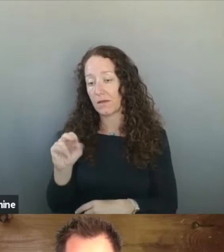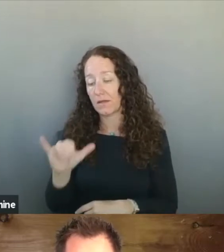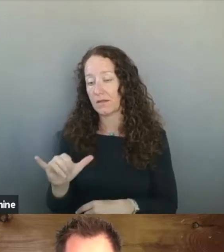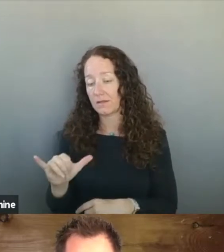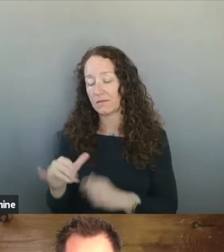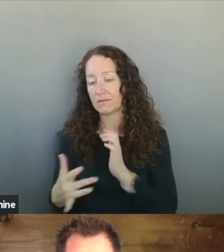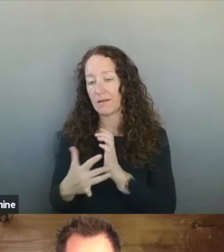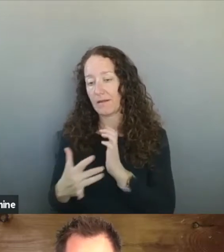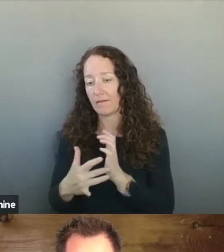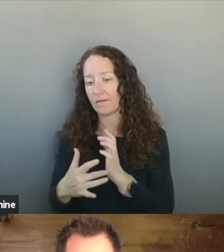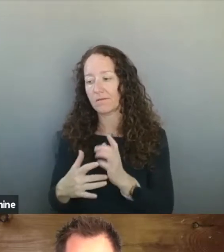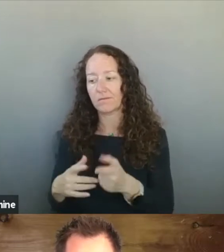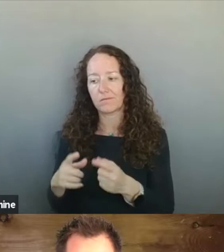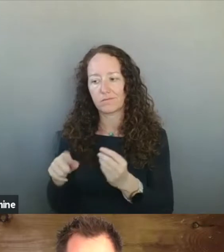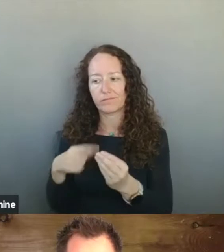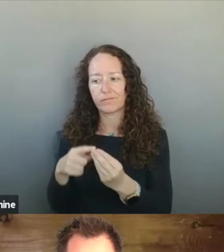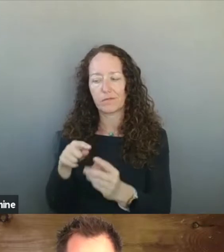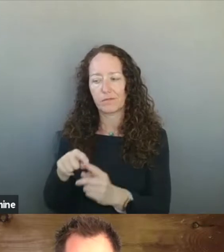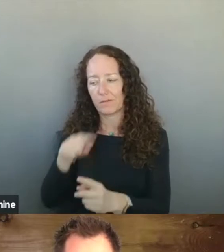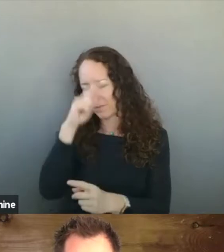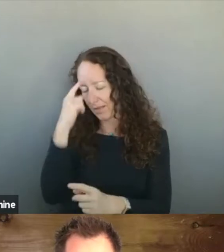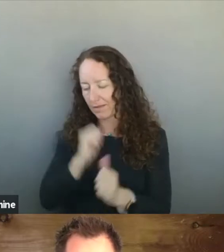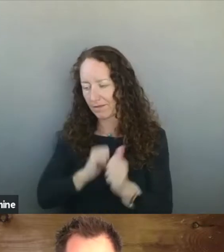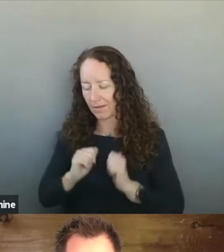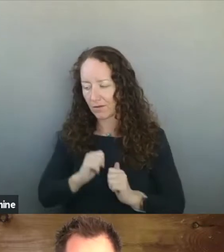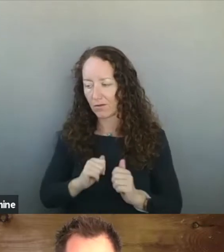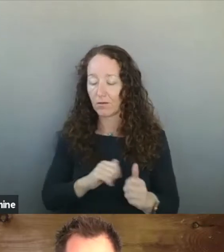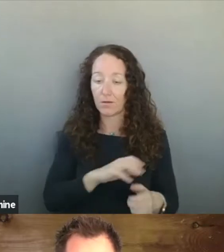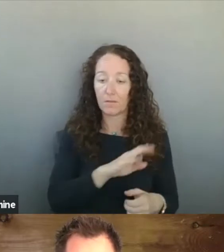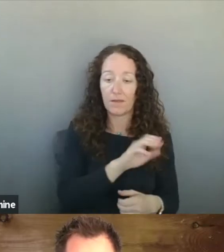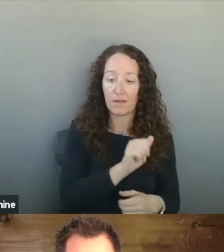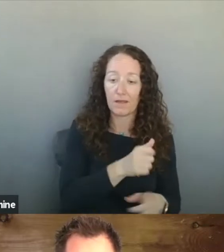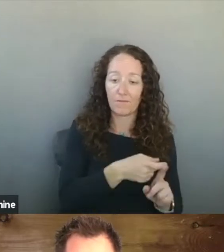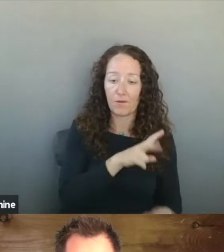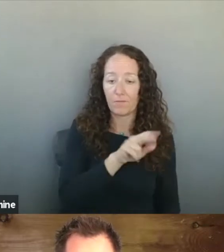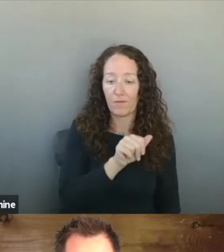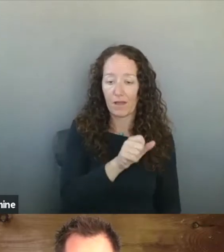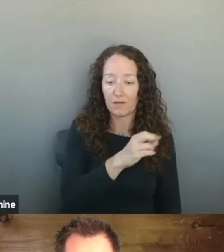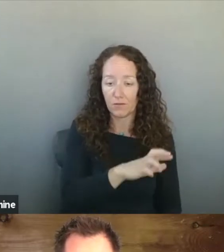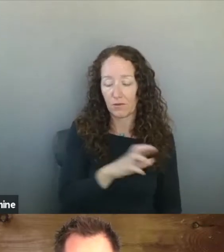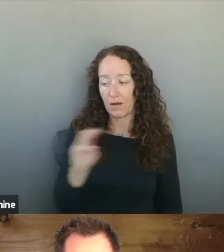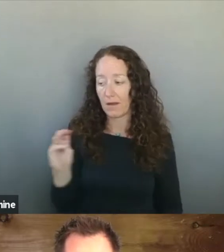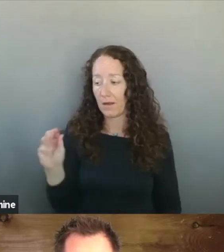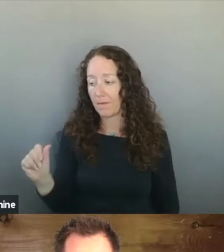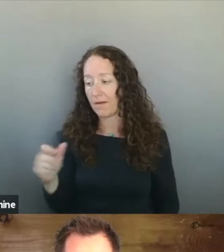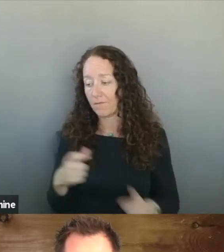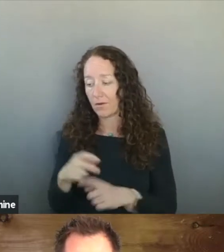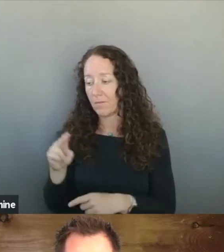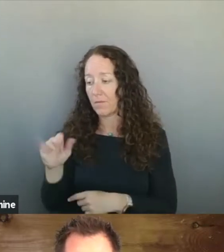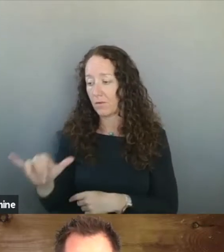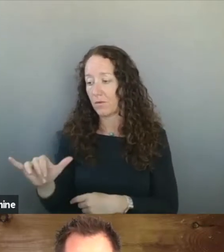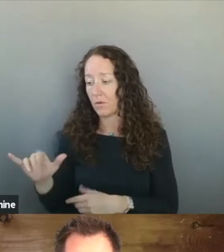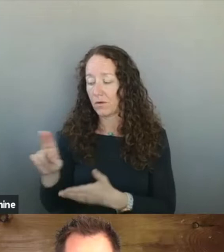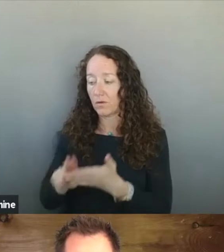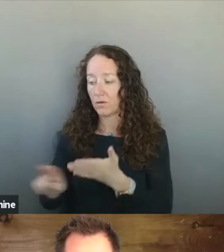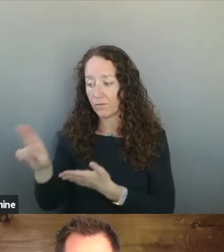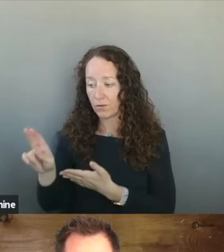holds a BA from Vassar College and an MA from New York University's Gallatin School of Individualized